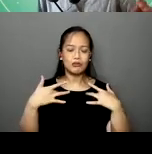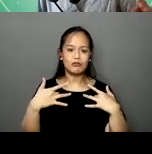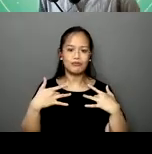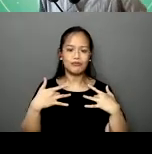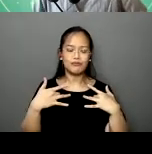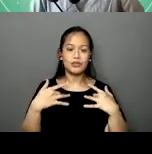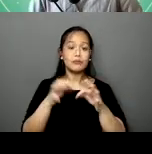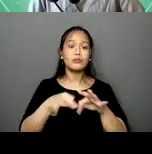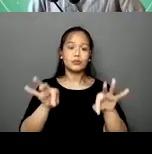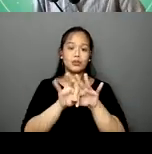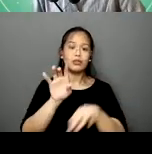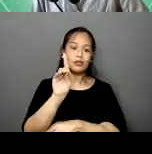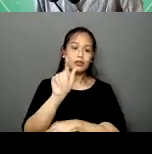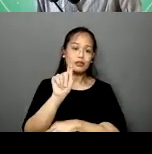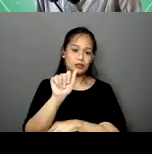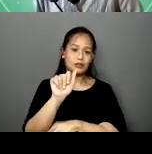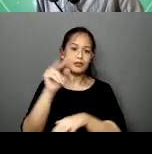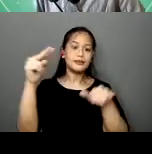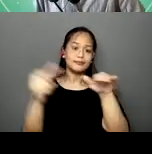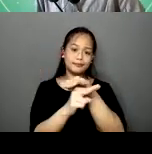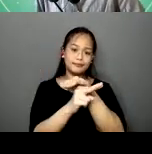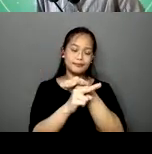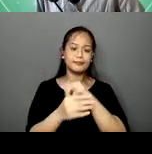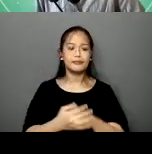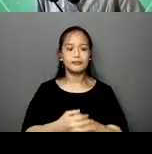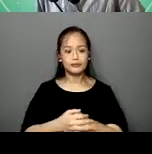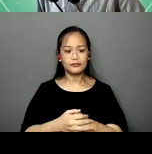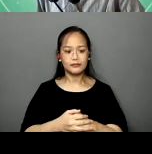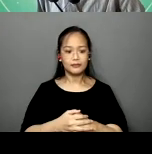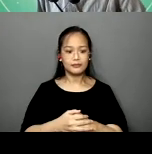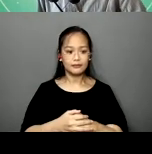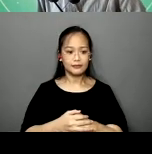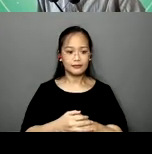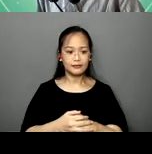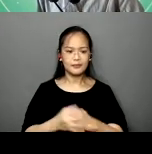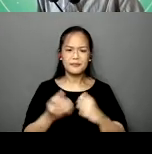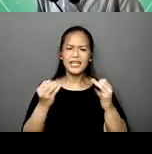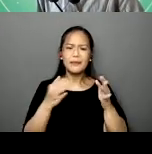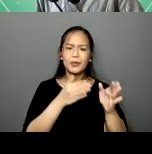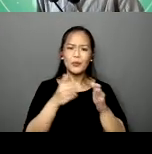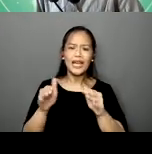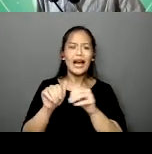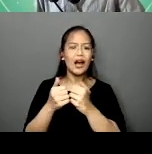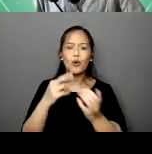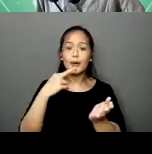There are many businesses now and requirements for them to report their impact.